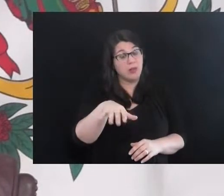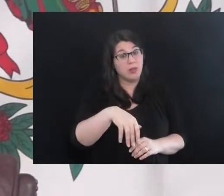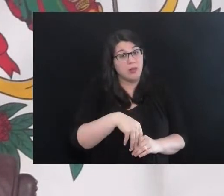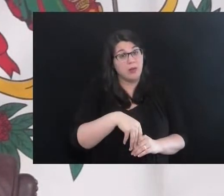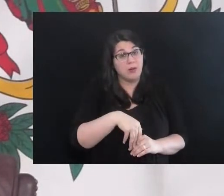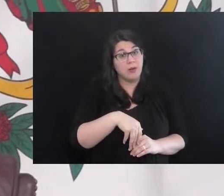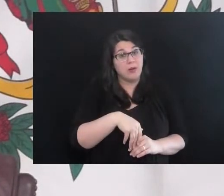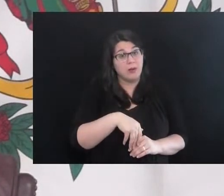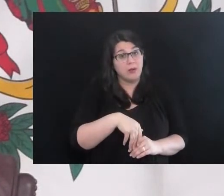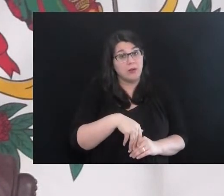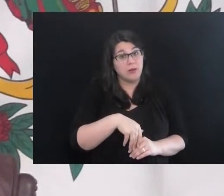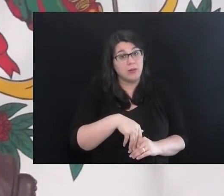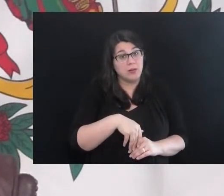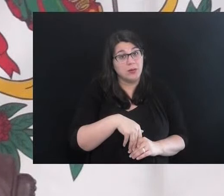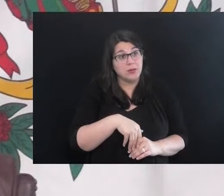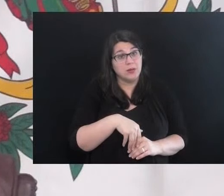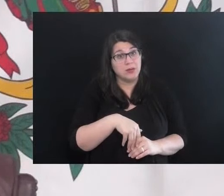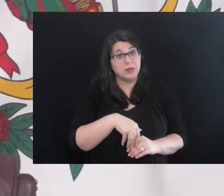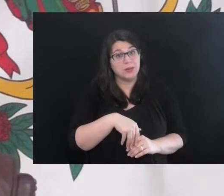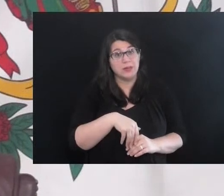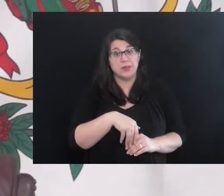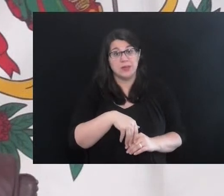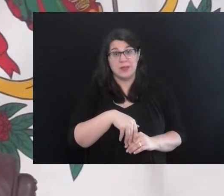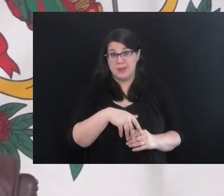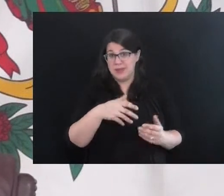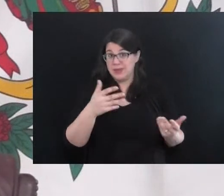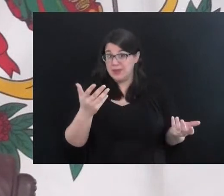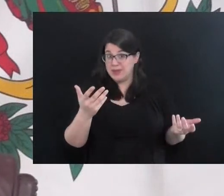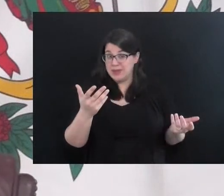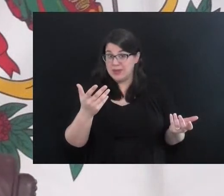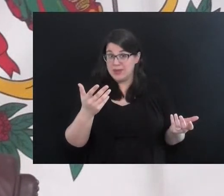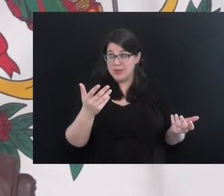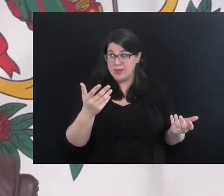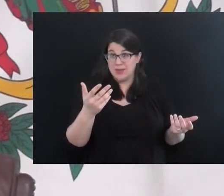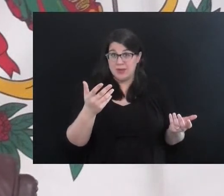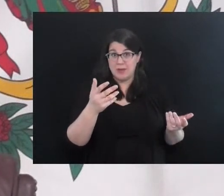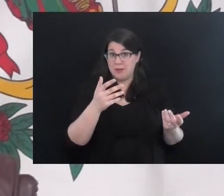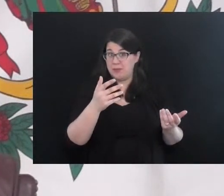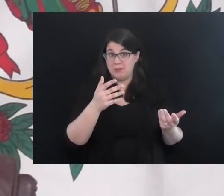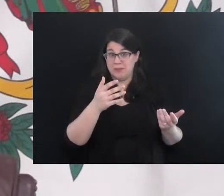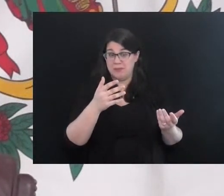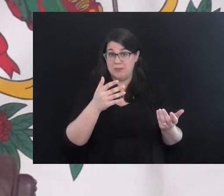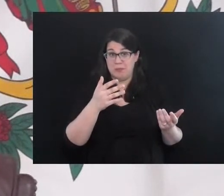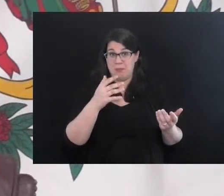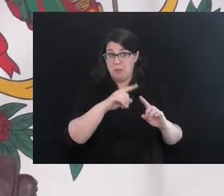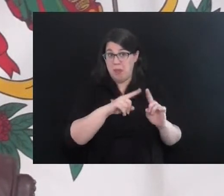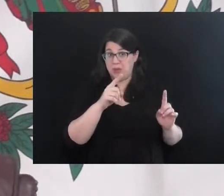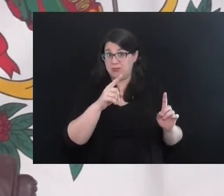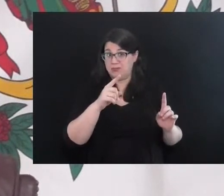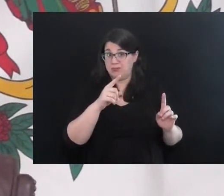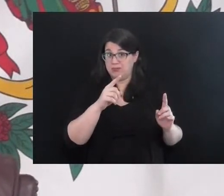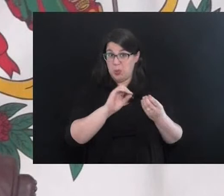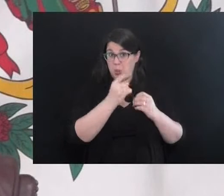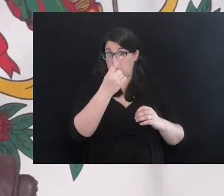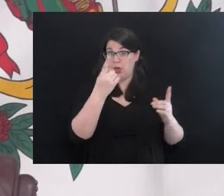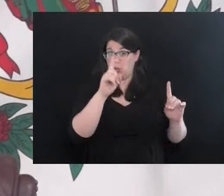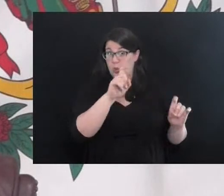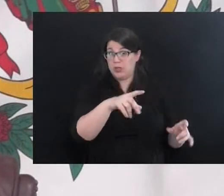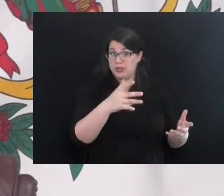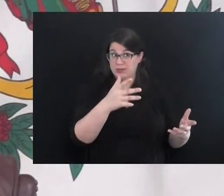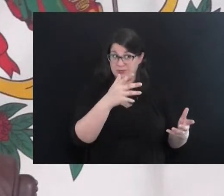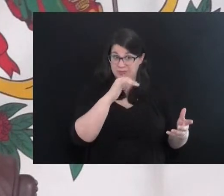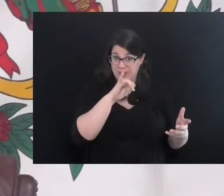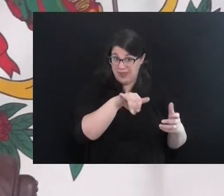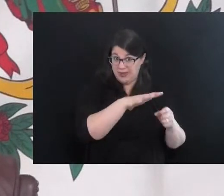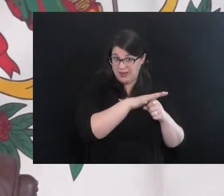is what we're seeing, is that good? I mean, the $64 question is that good enough?